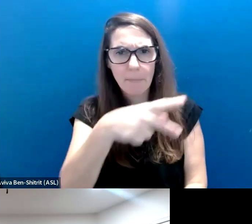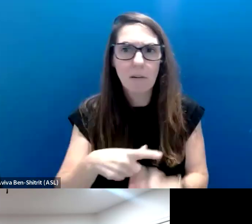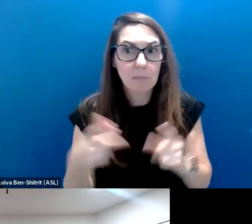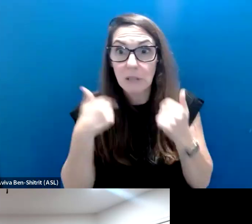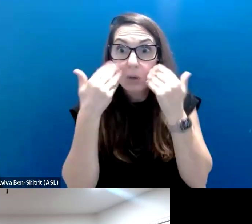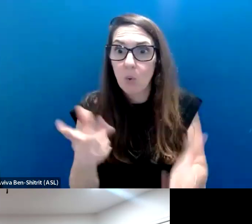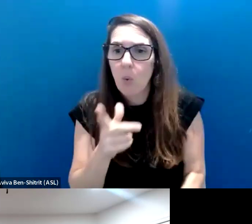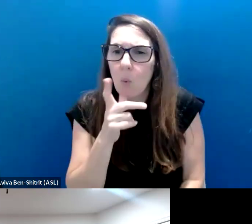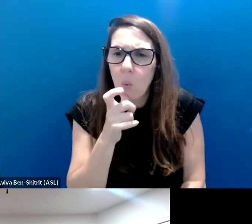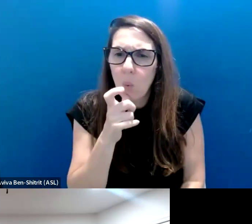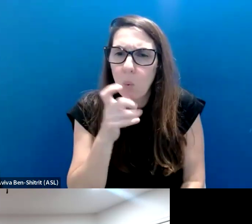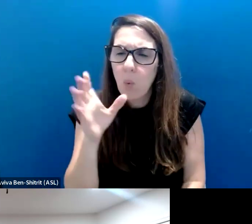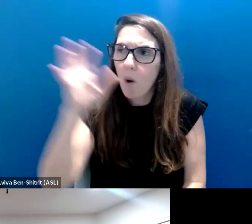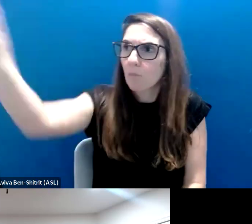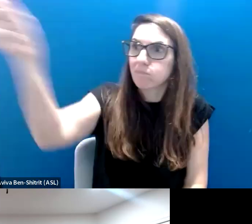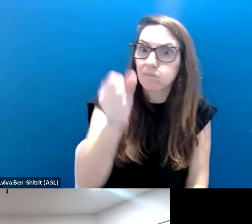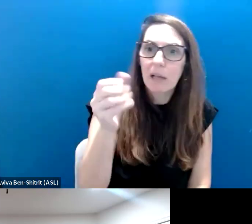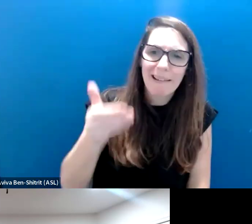know who comes next, right?